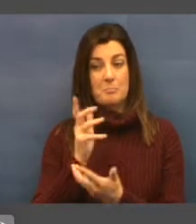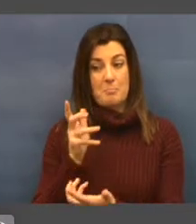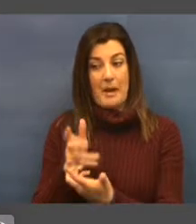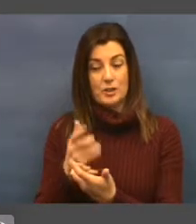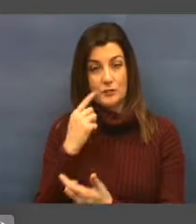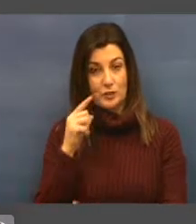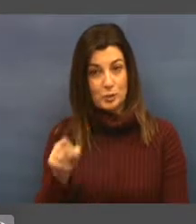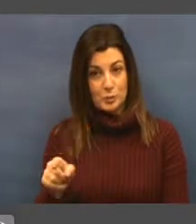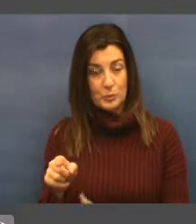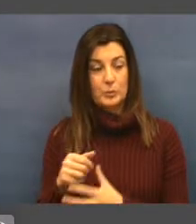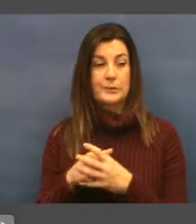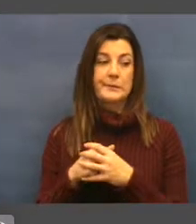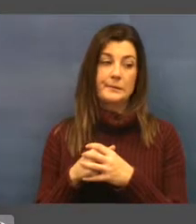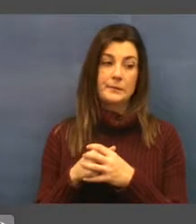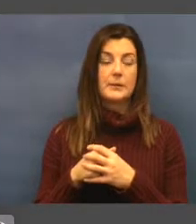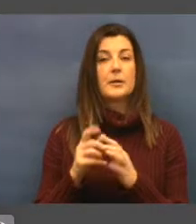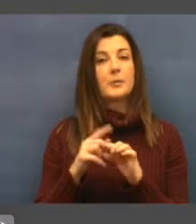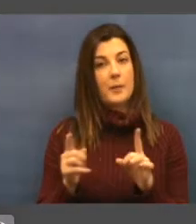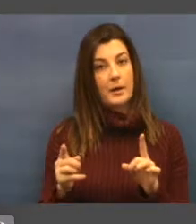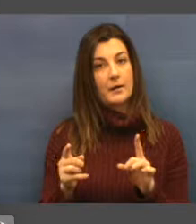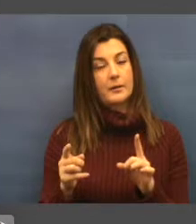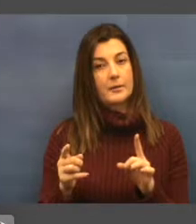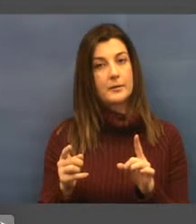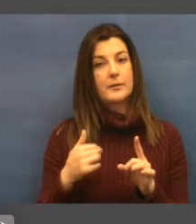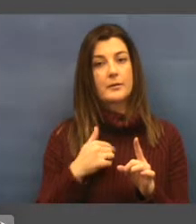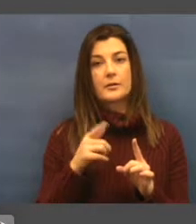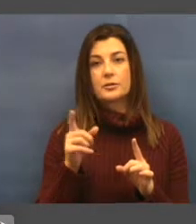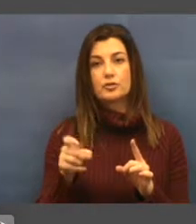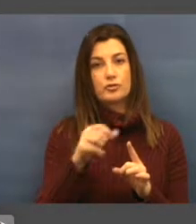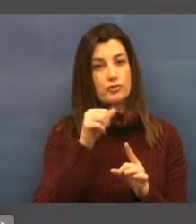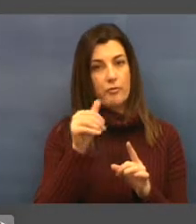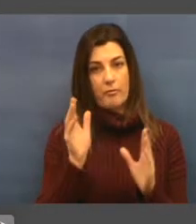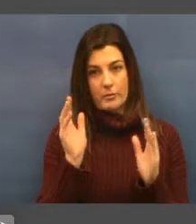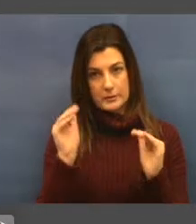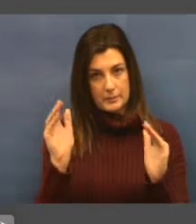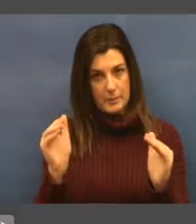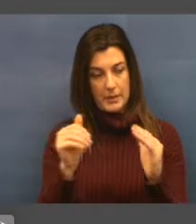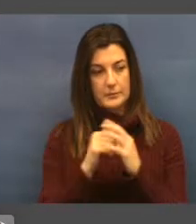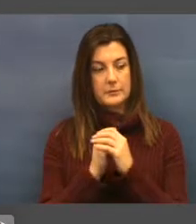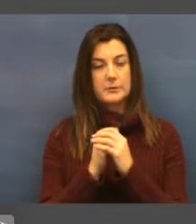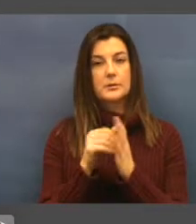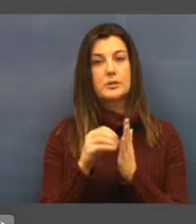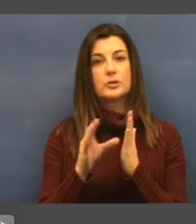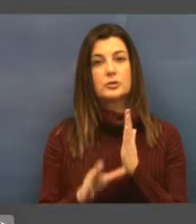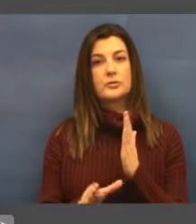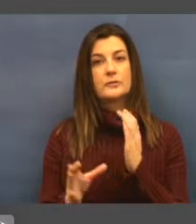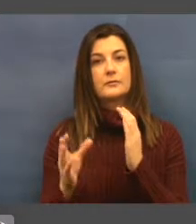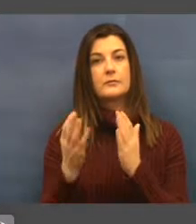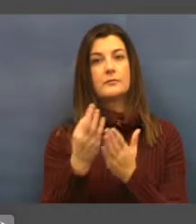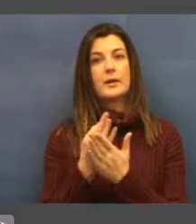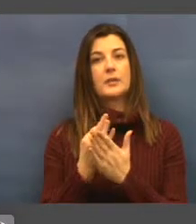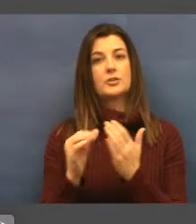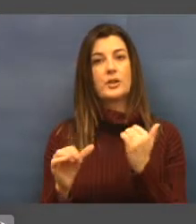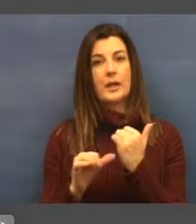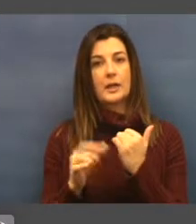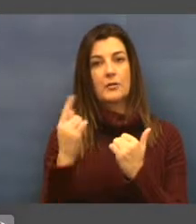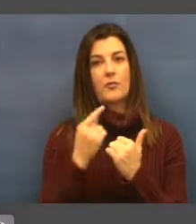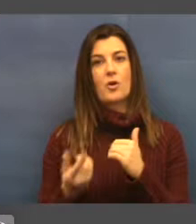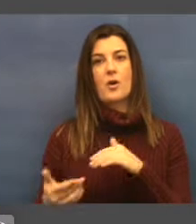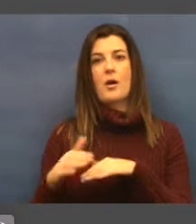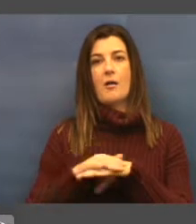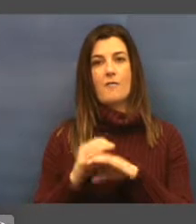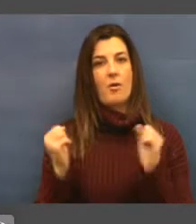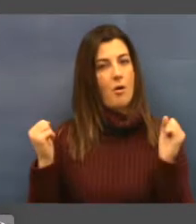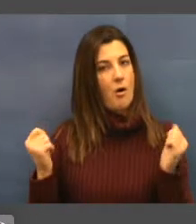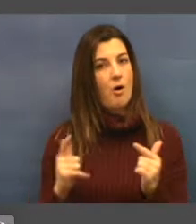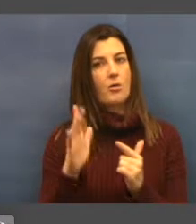living. But on the flip side of that, you should not expect student financial aid to cover